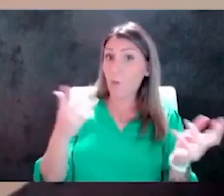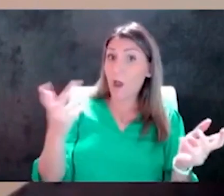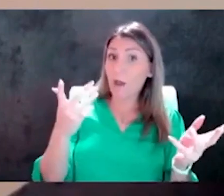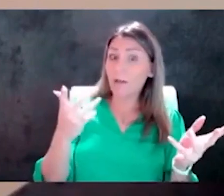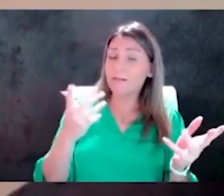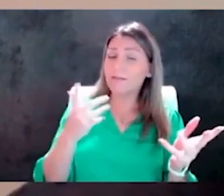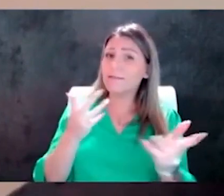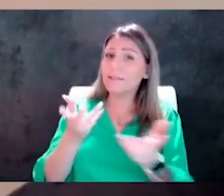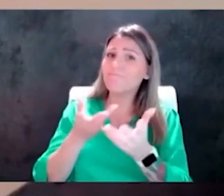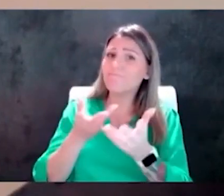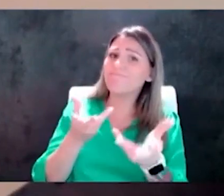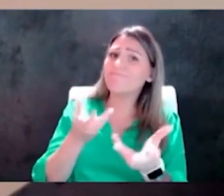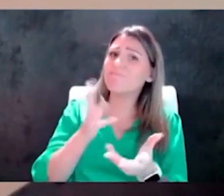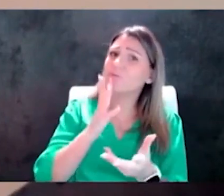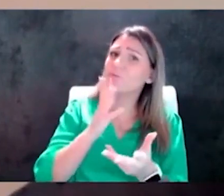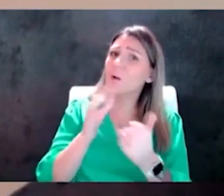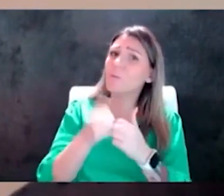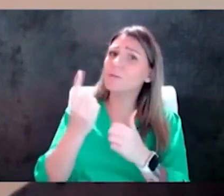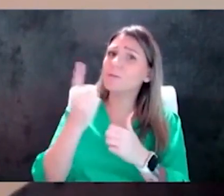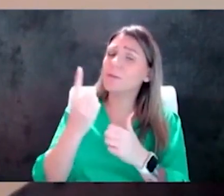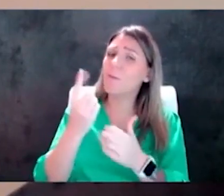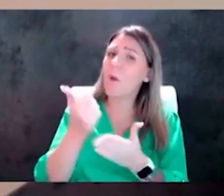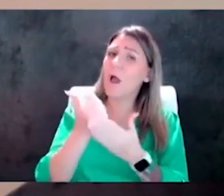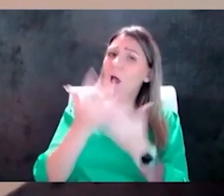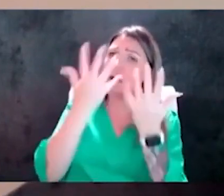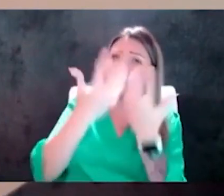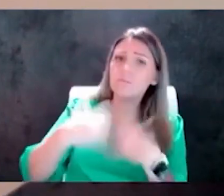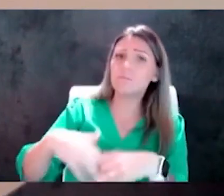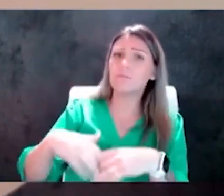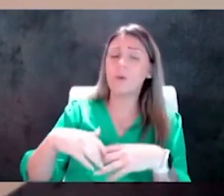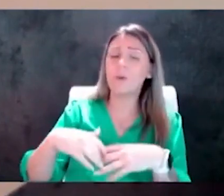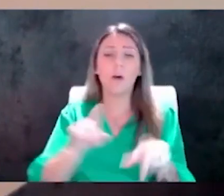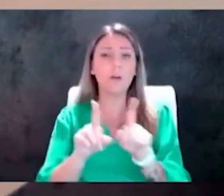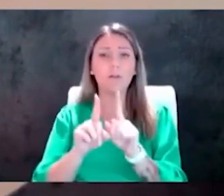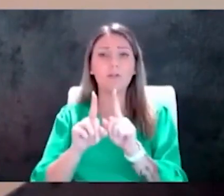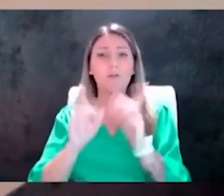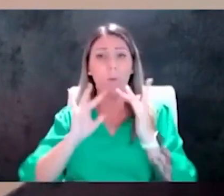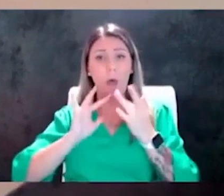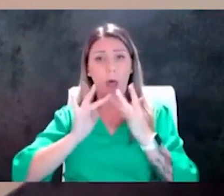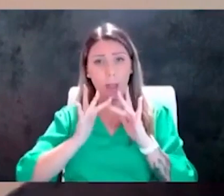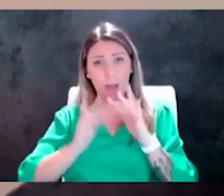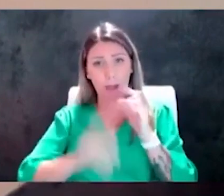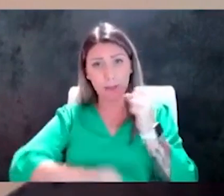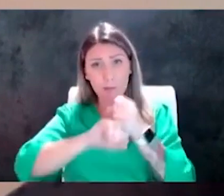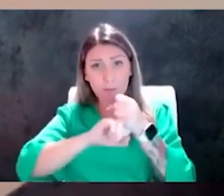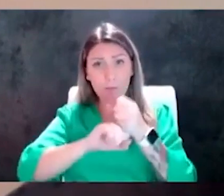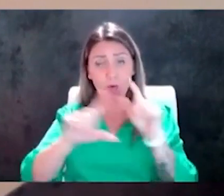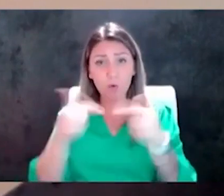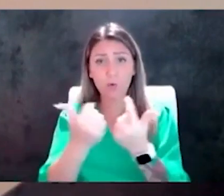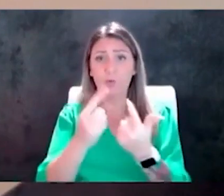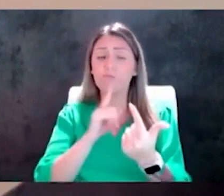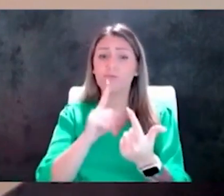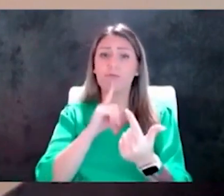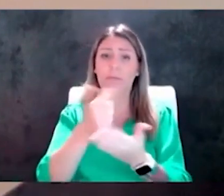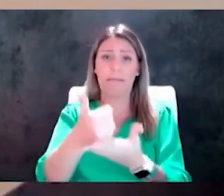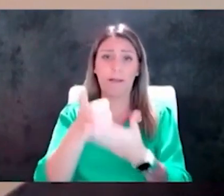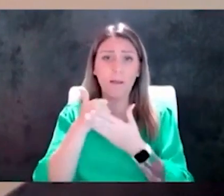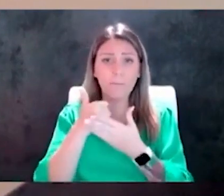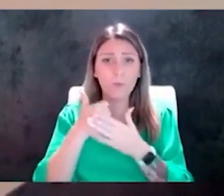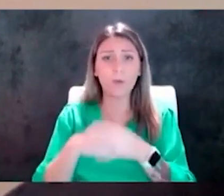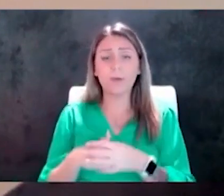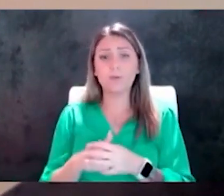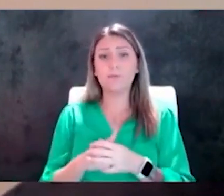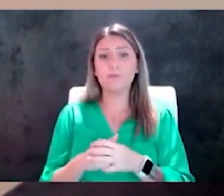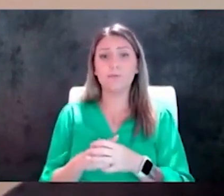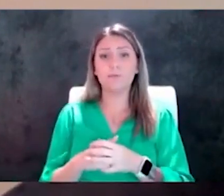to somebody who can help me work through that. There's also some online support groups for long haul patients that have been really helpful for me